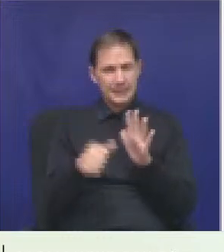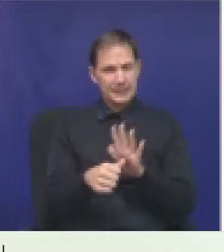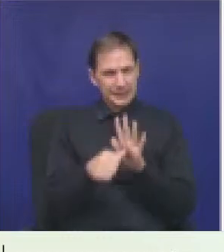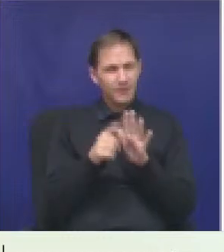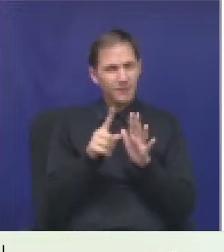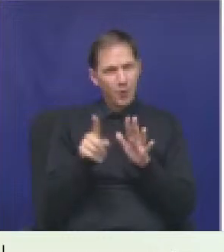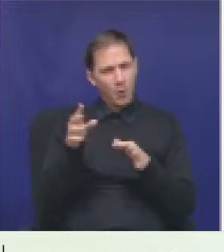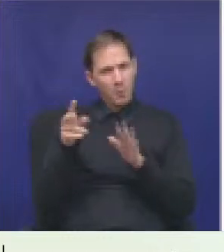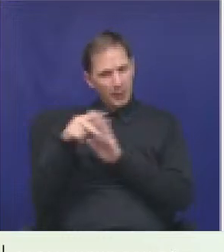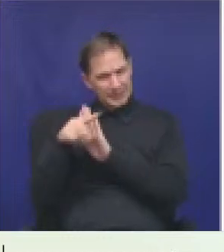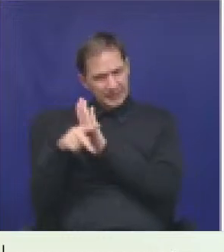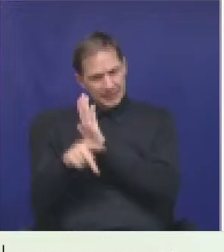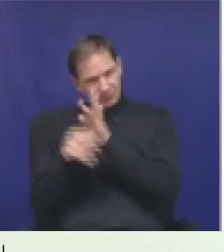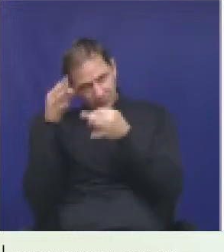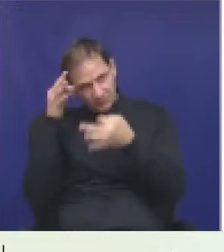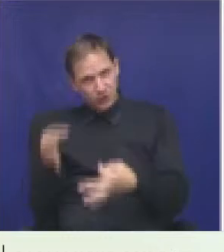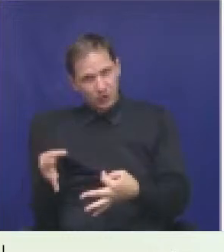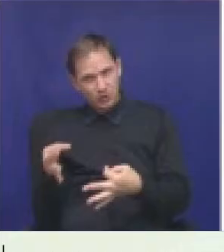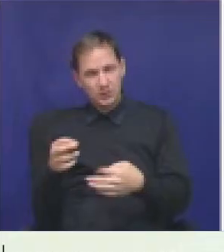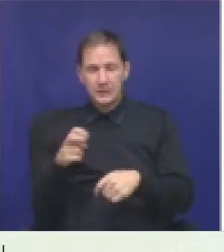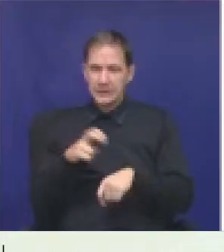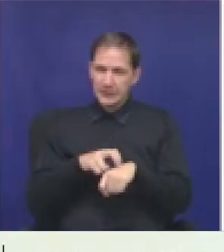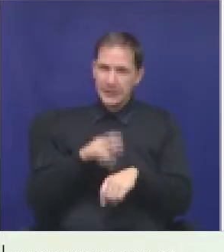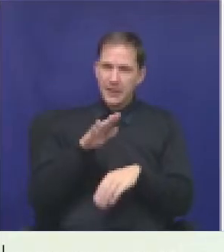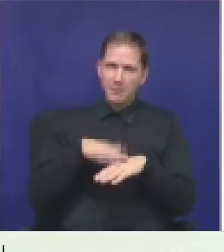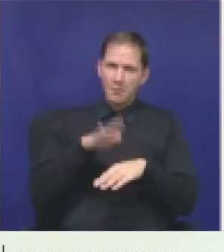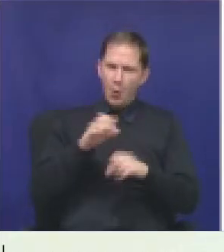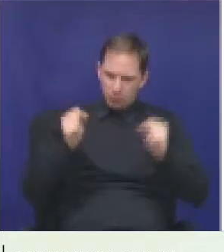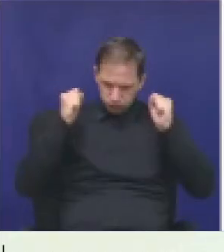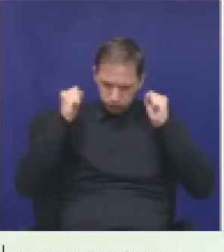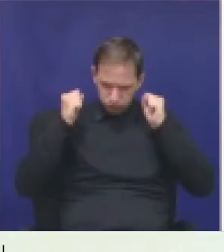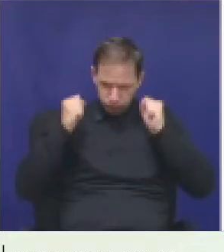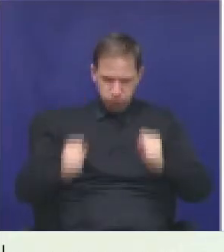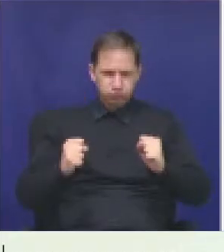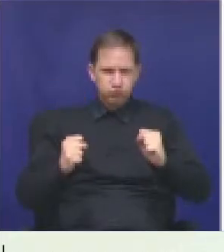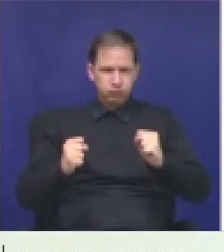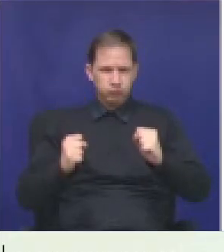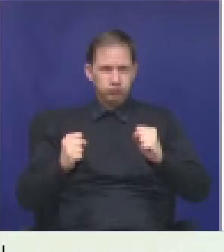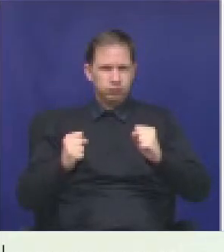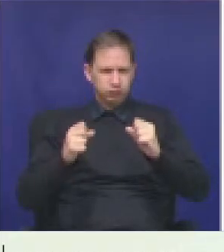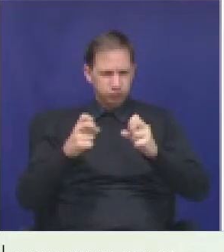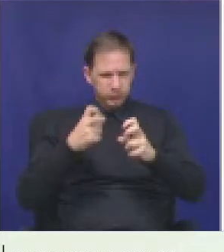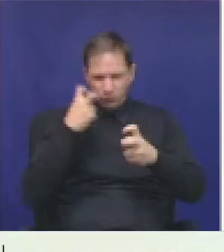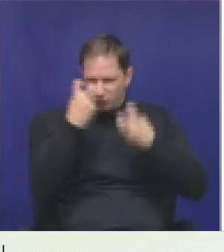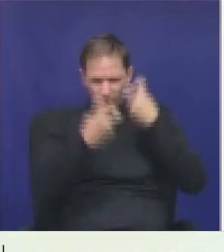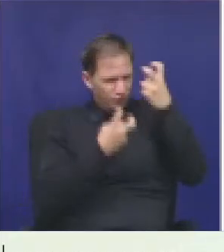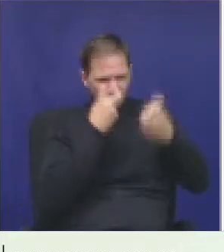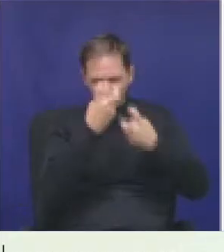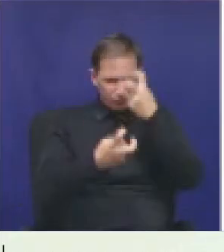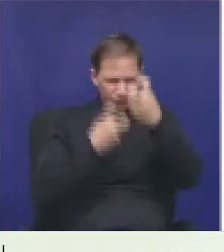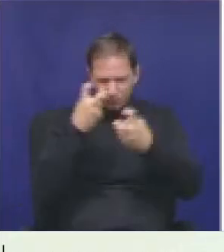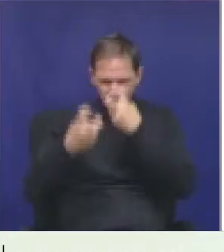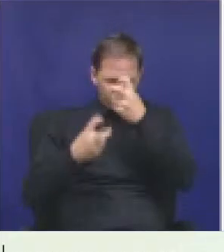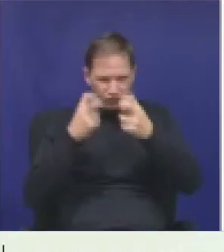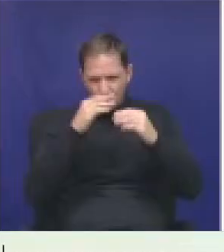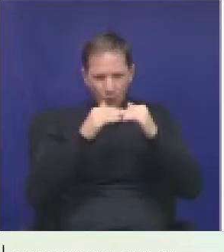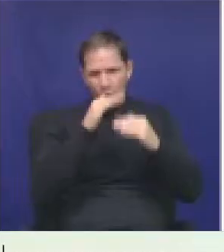policy decisions requires a far more robust approach to find that extra 300